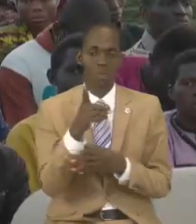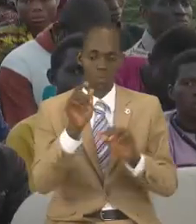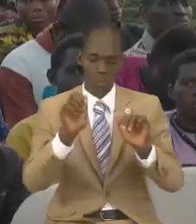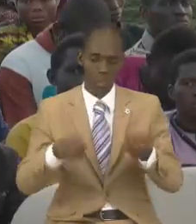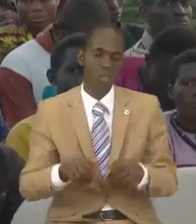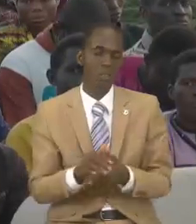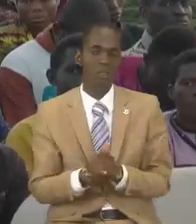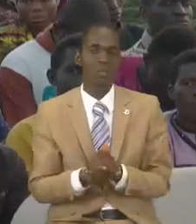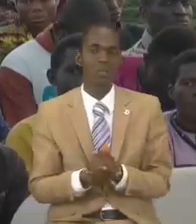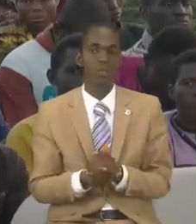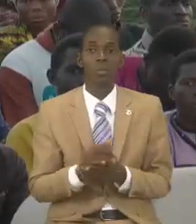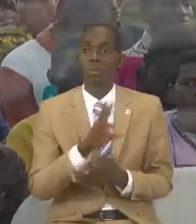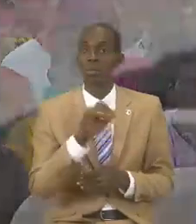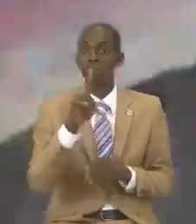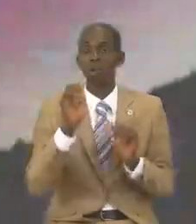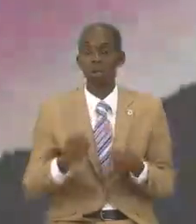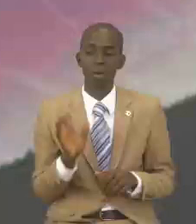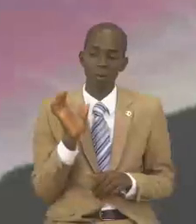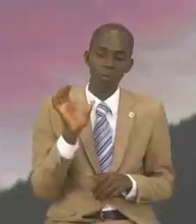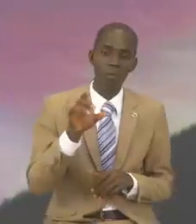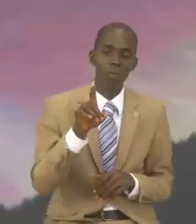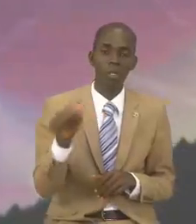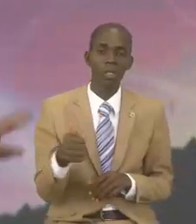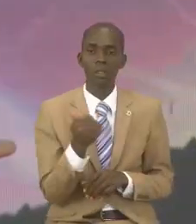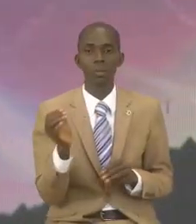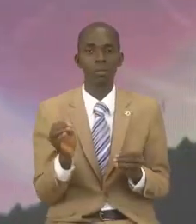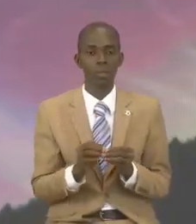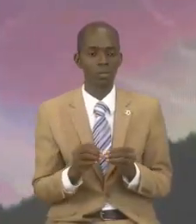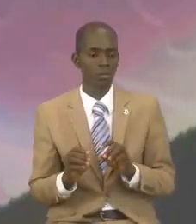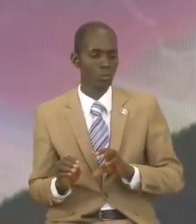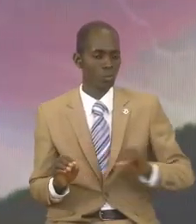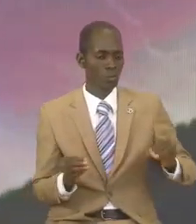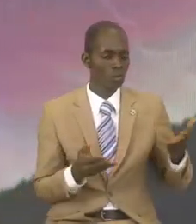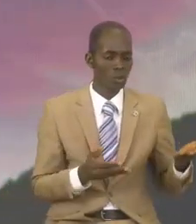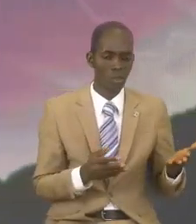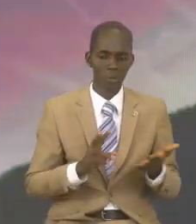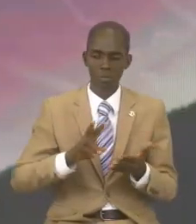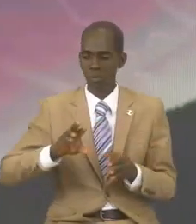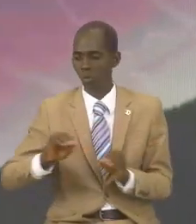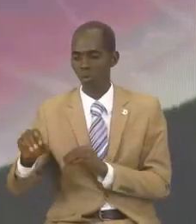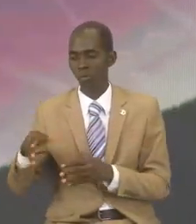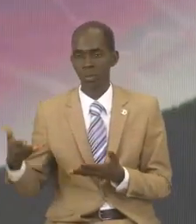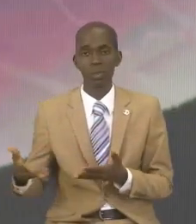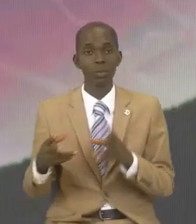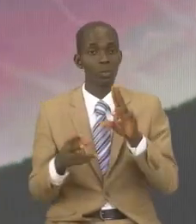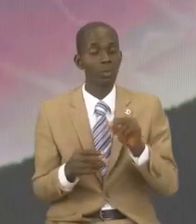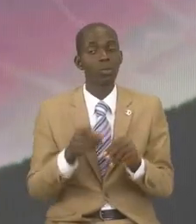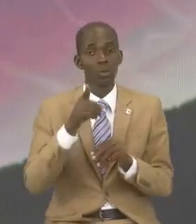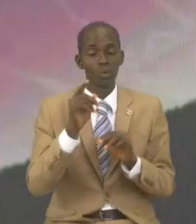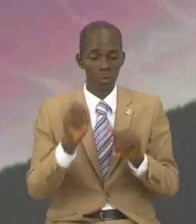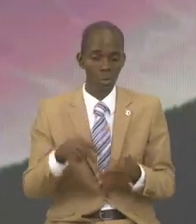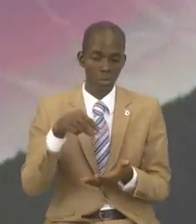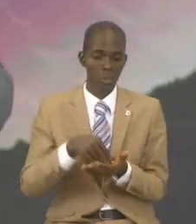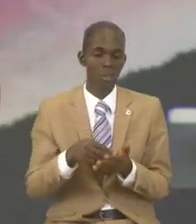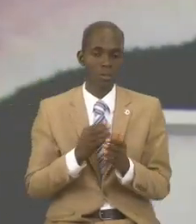And nobody can force you anymore. Bend this way, bend that way. You stand straight